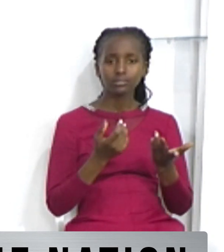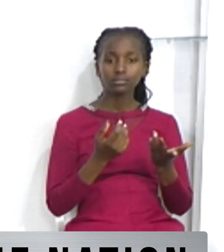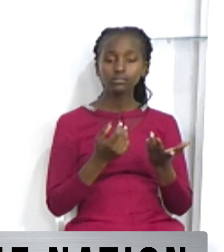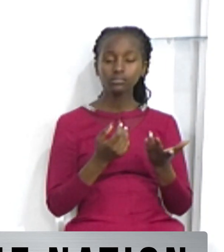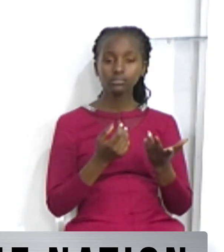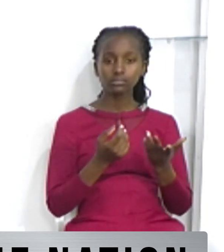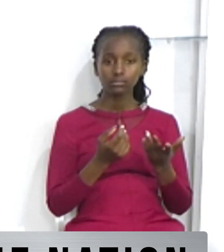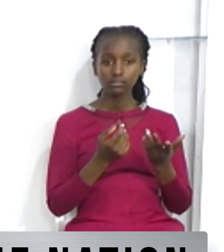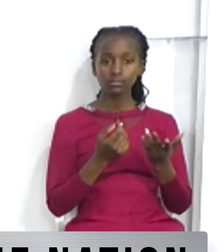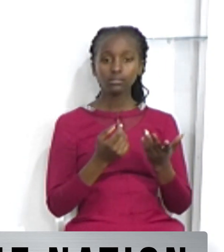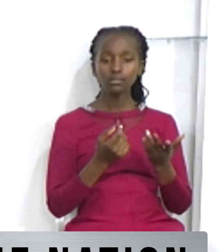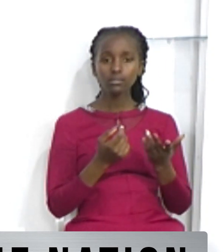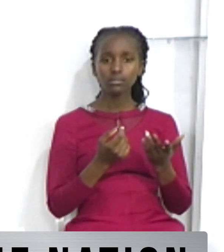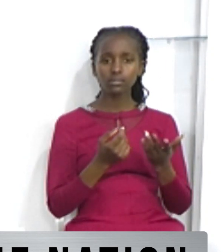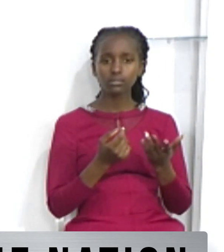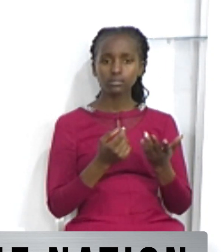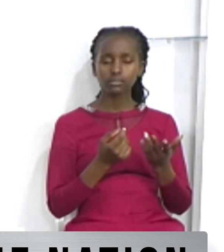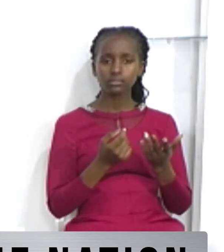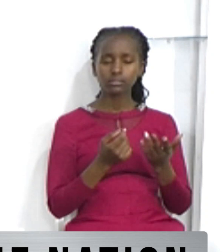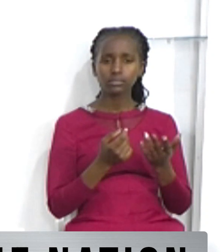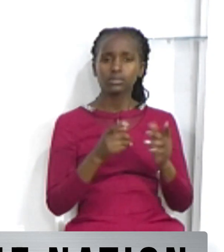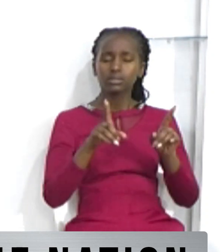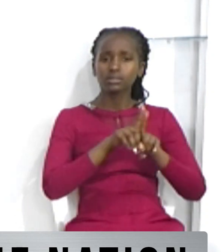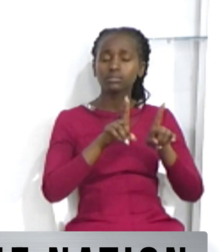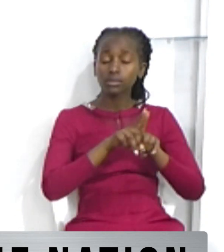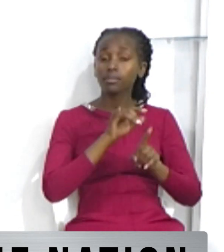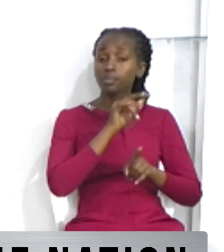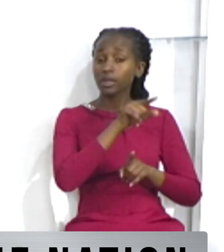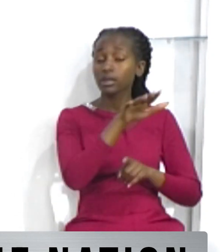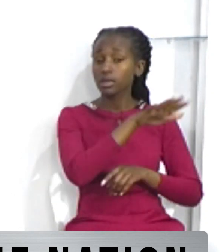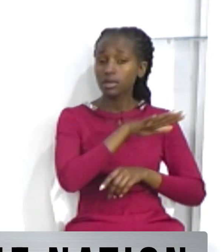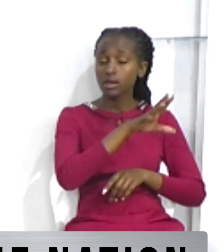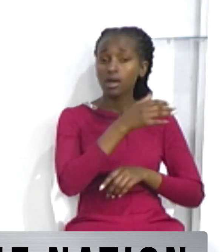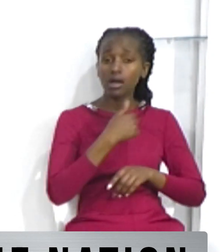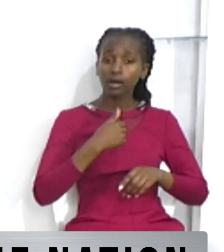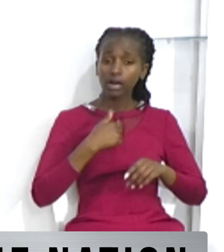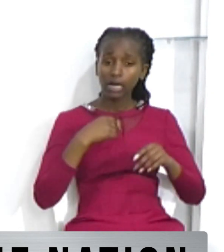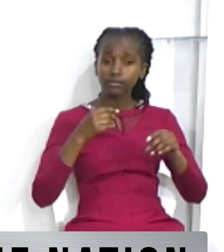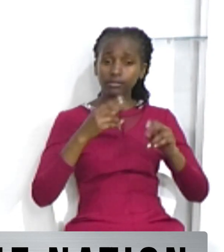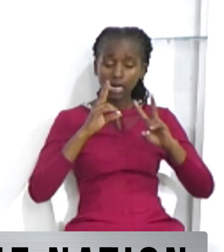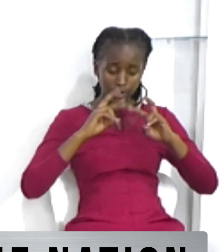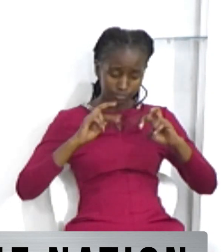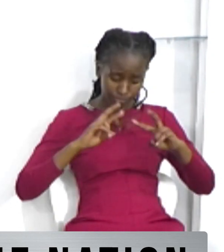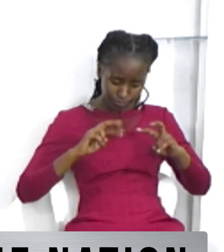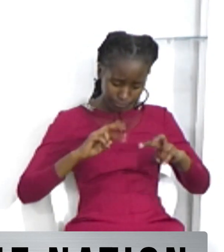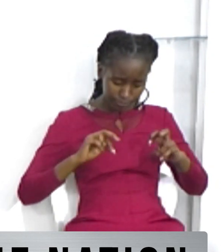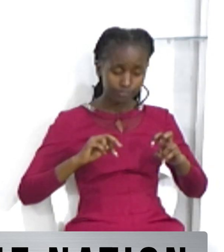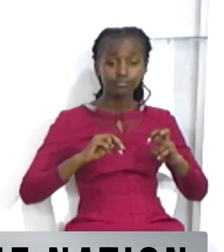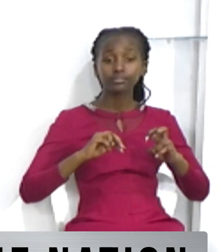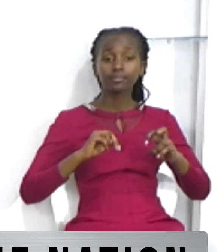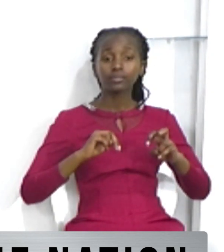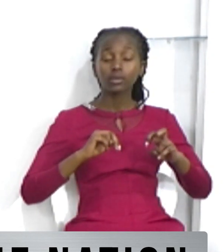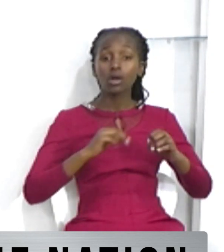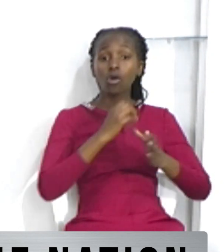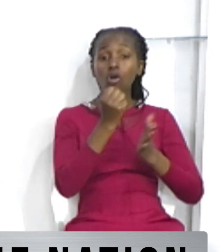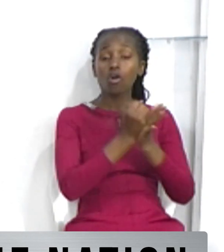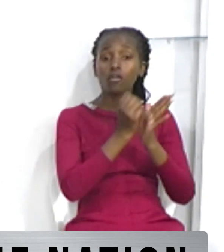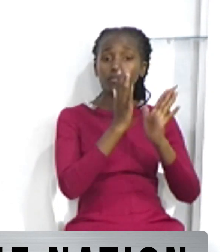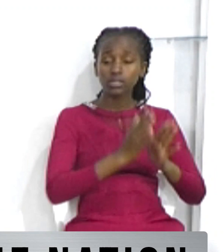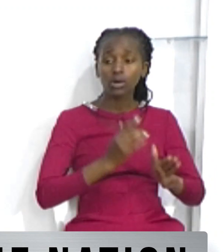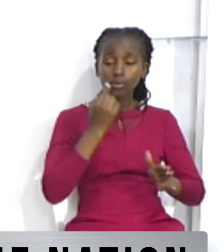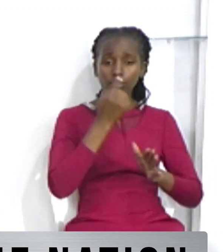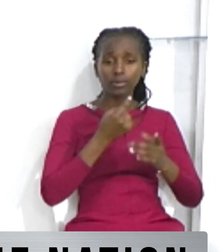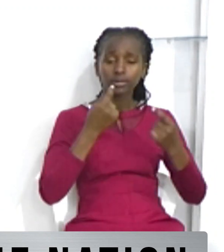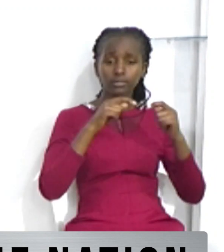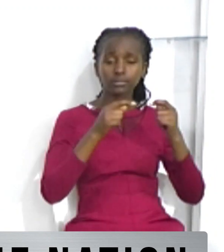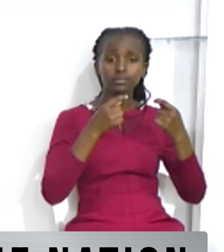But see, we even used to have research extension officers in the villages with those motorbikes.